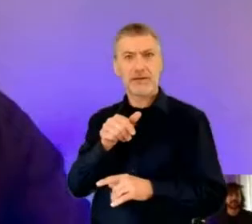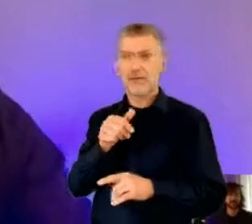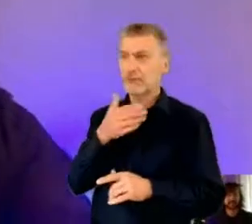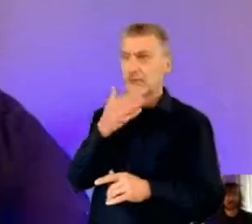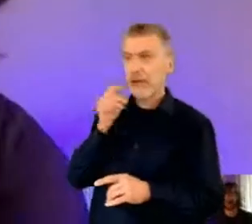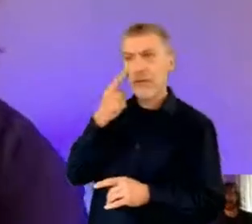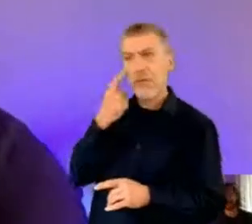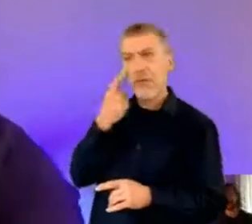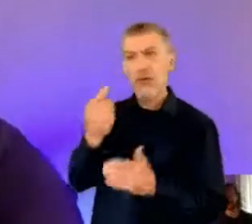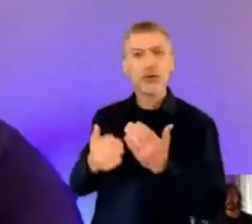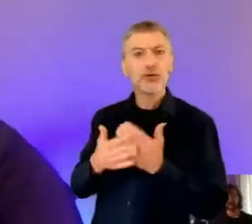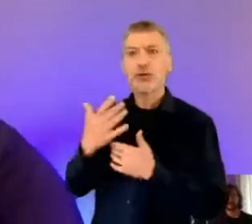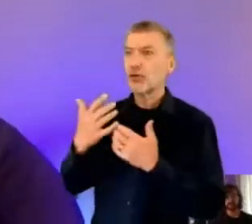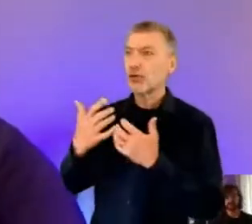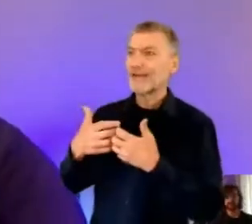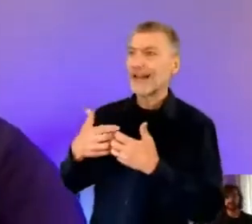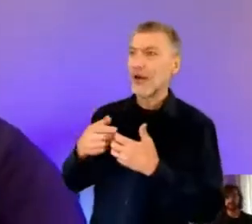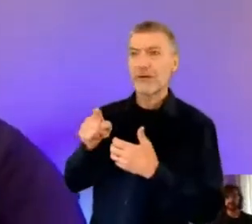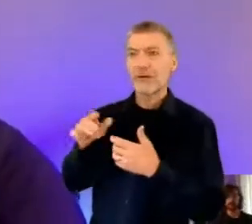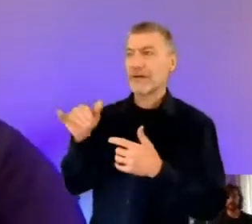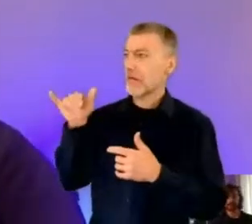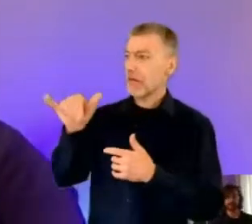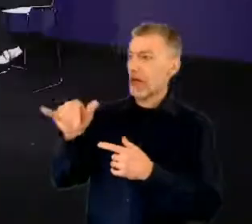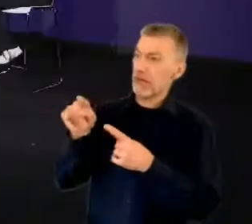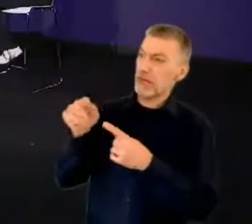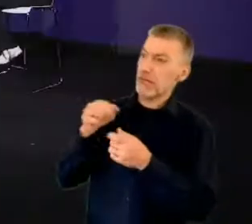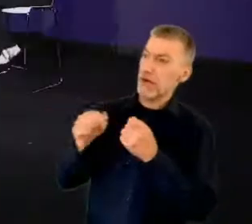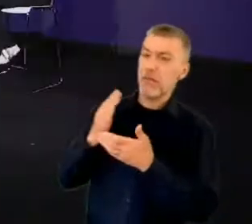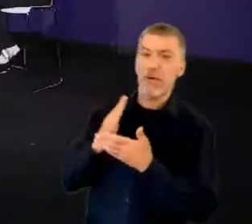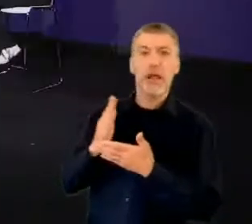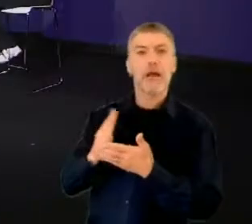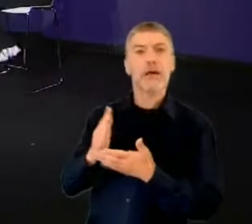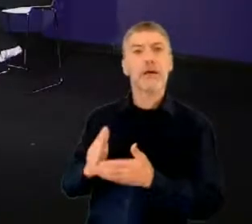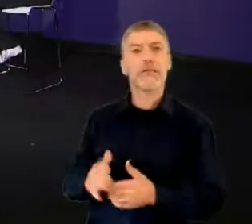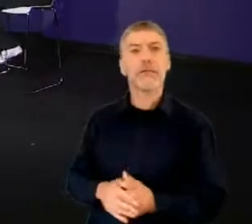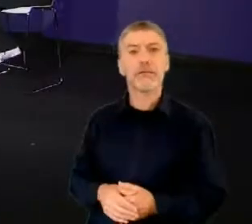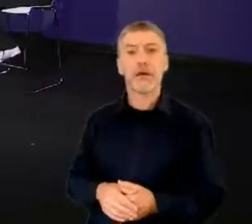planes essentially cleaner. Gosh, what a job.